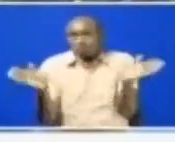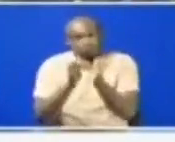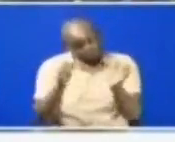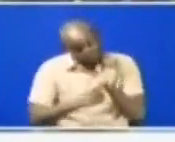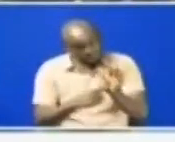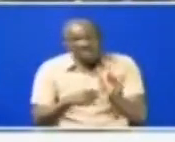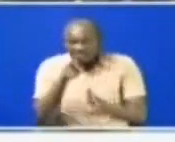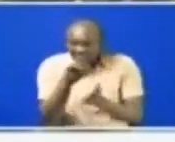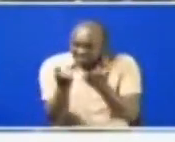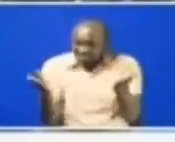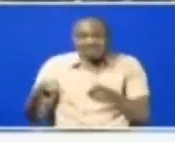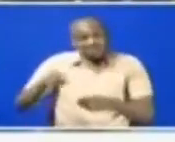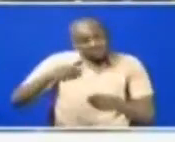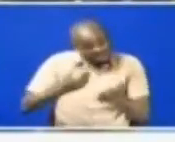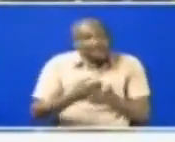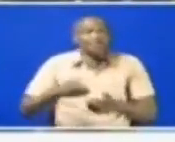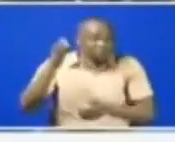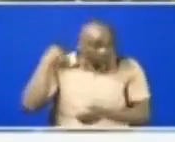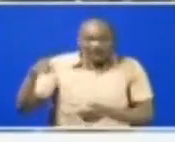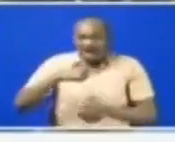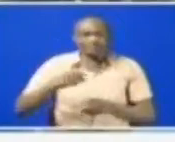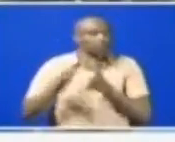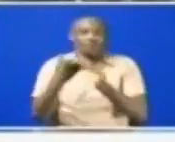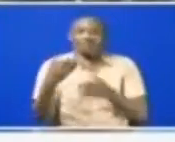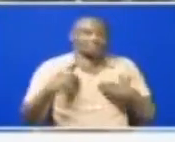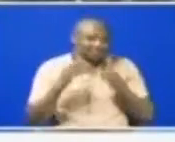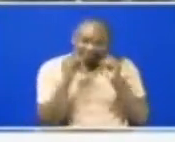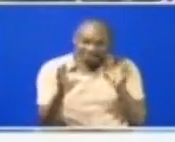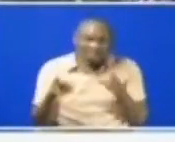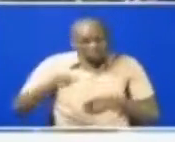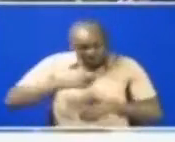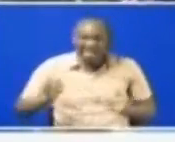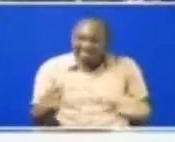are some of the things that some of us we never had those days, so we are encouraging these sportsmen and young